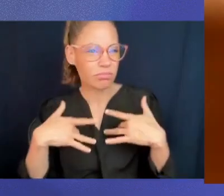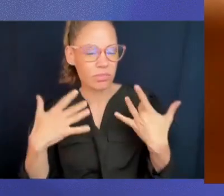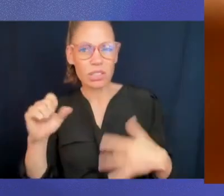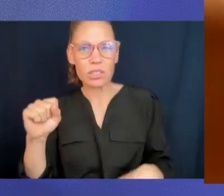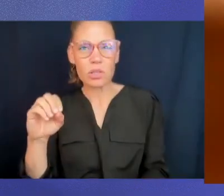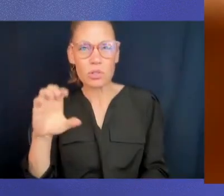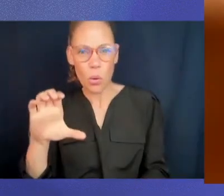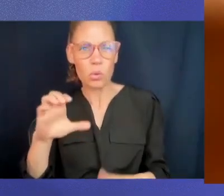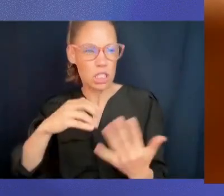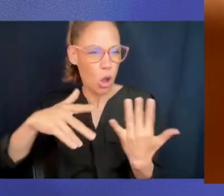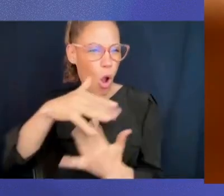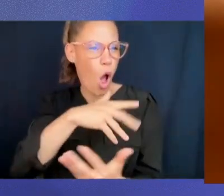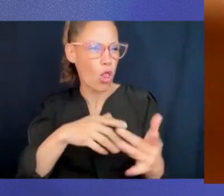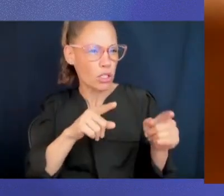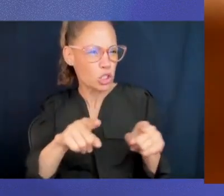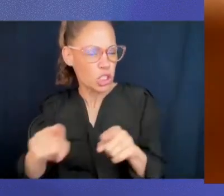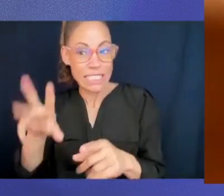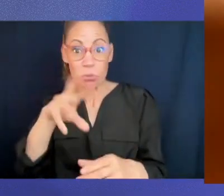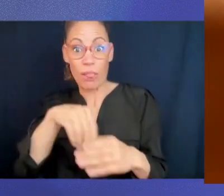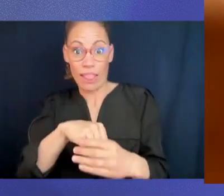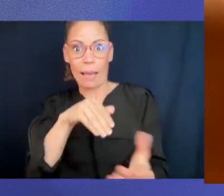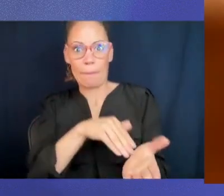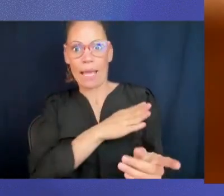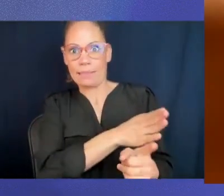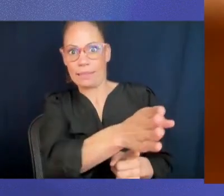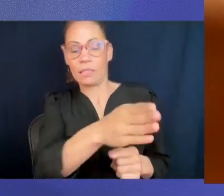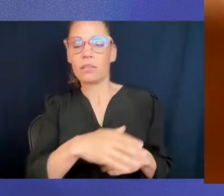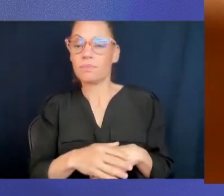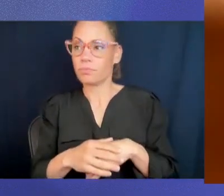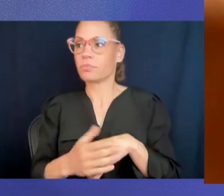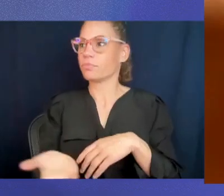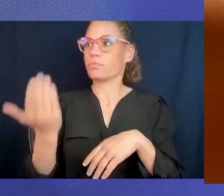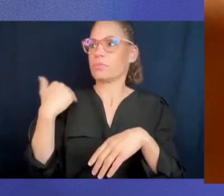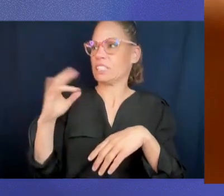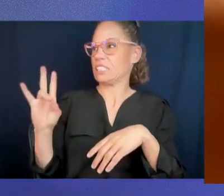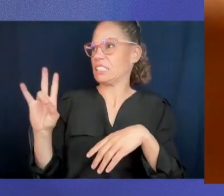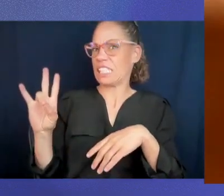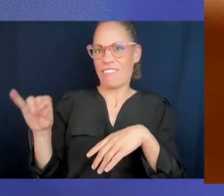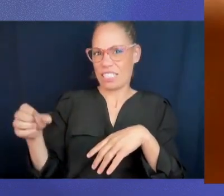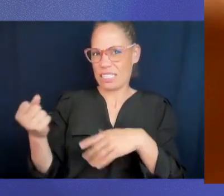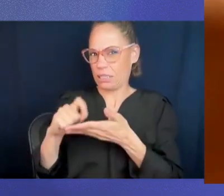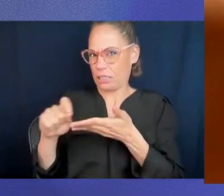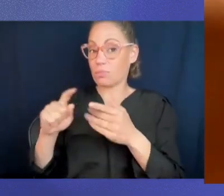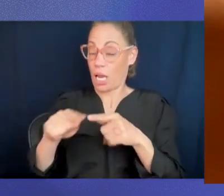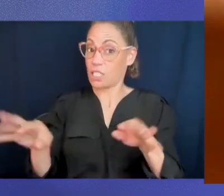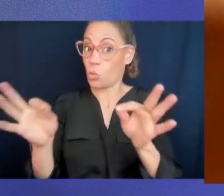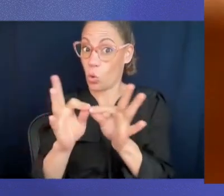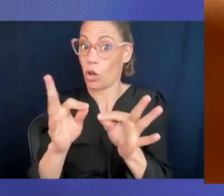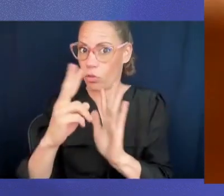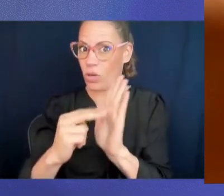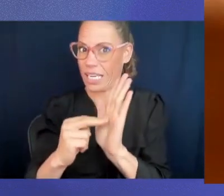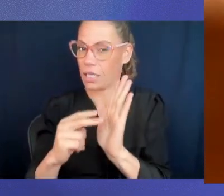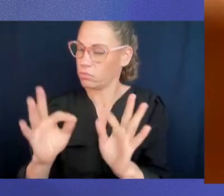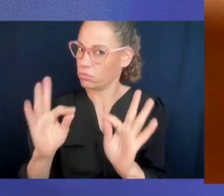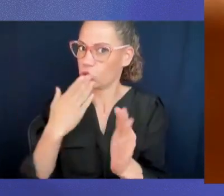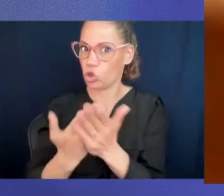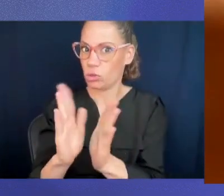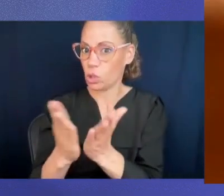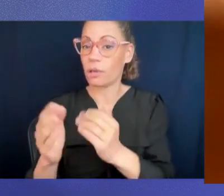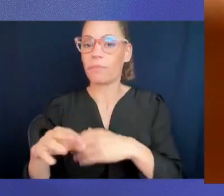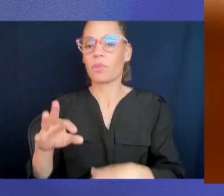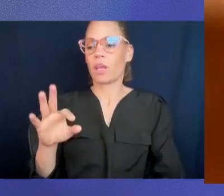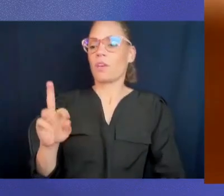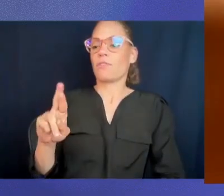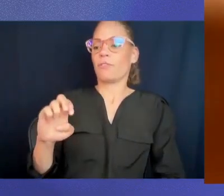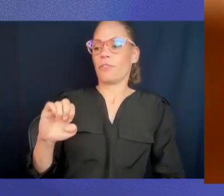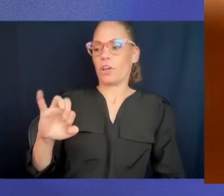written, I don't know, maybe about 1970, but it's still worth reading, Profession of Medicine. And in that book, Friedson has a line